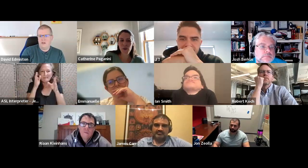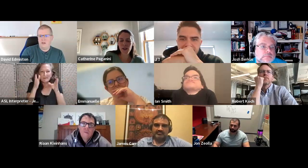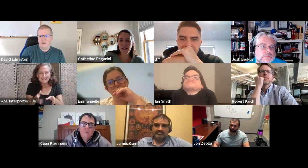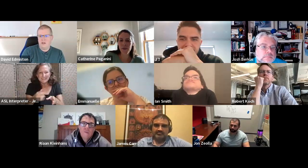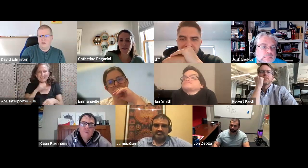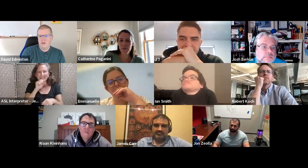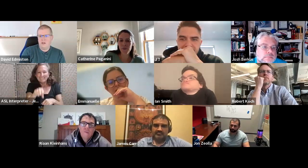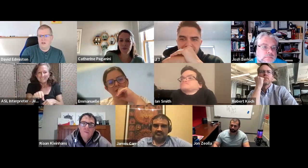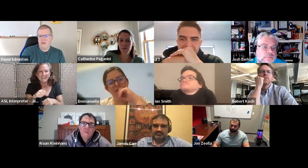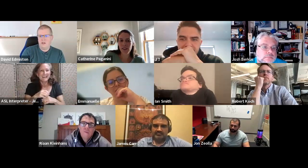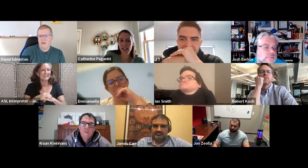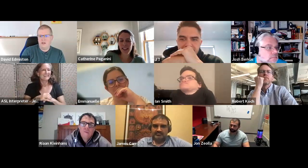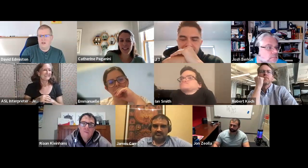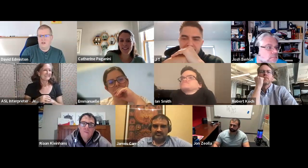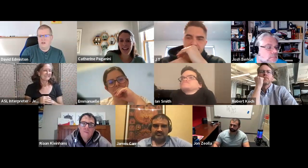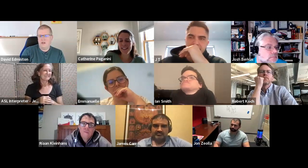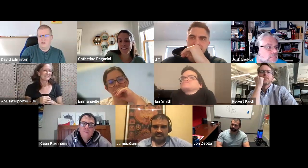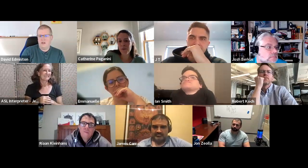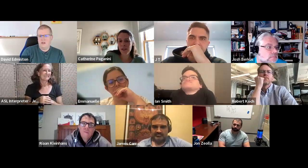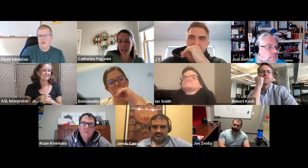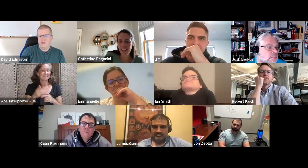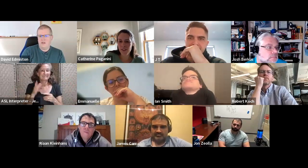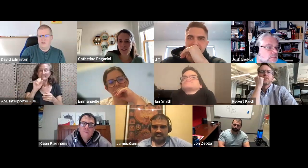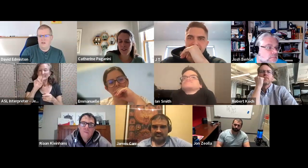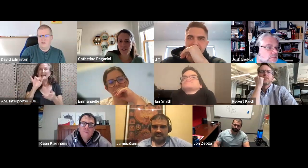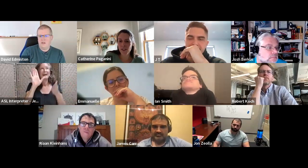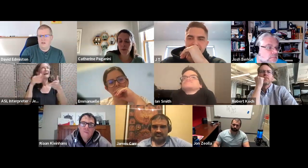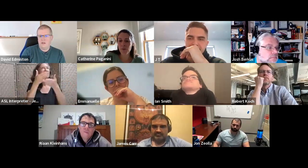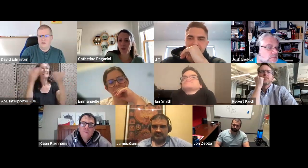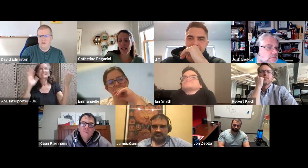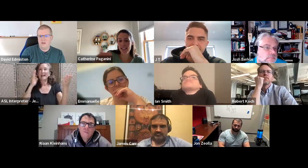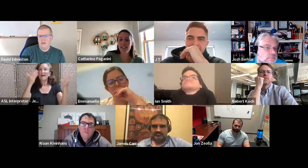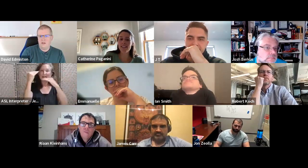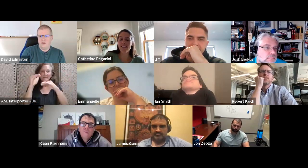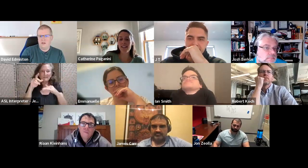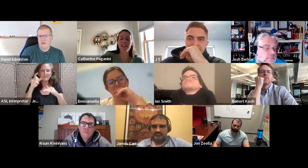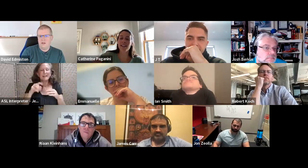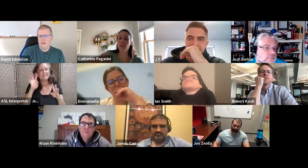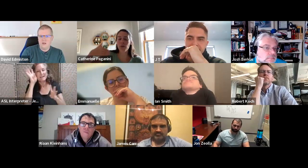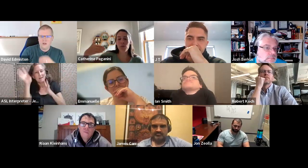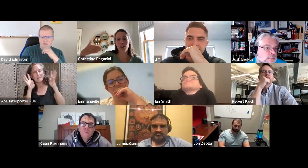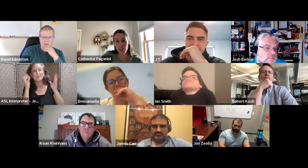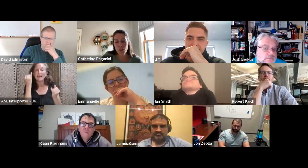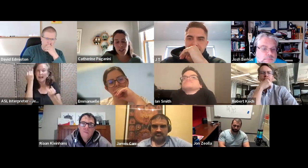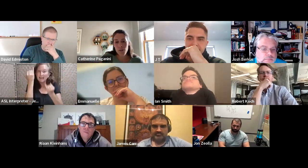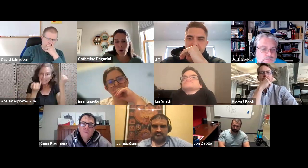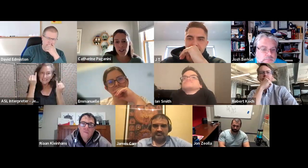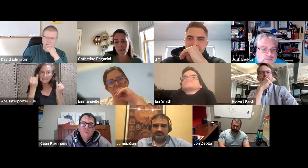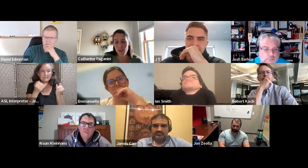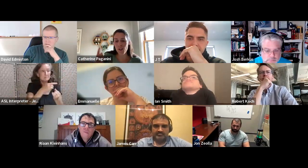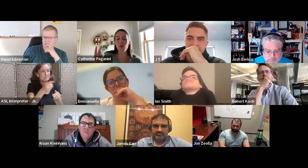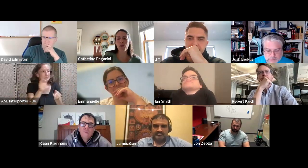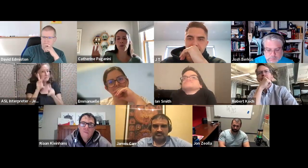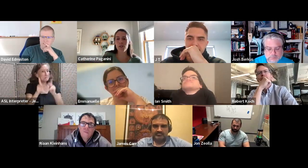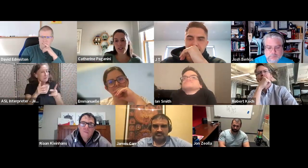So I think the sky is the limit. We have to just come up with ideas, see that enough people are interested, of course.